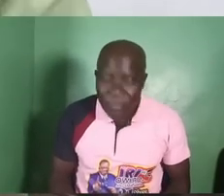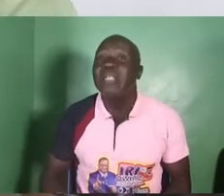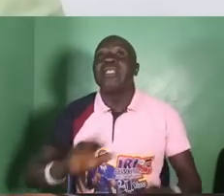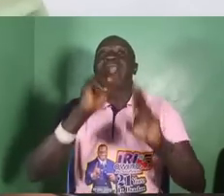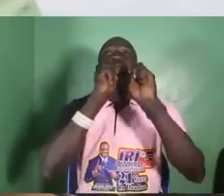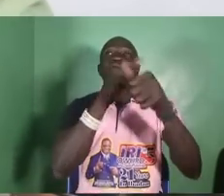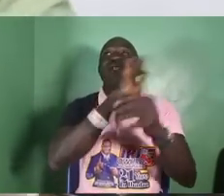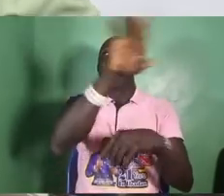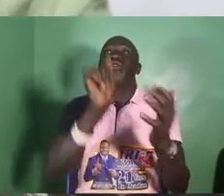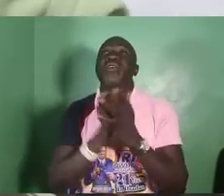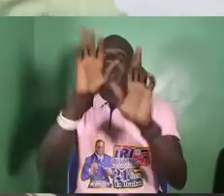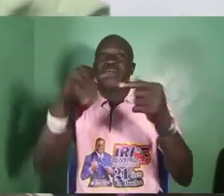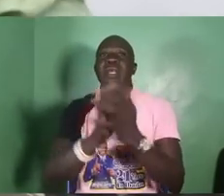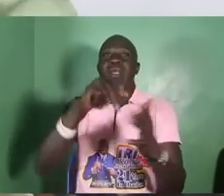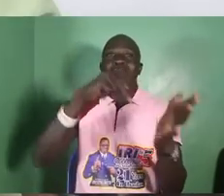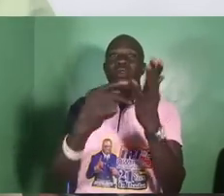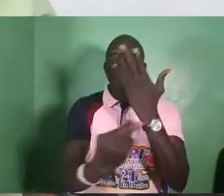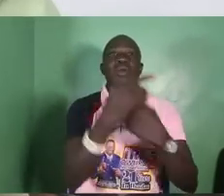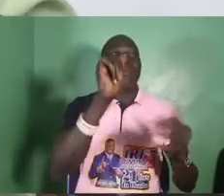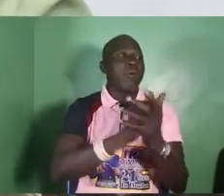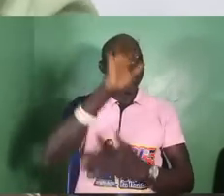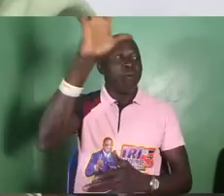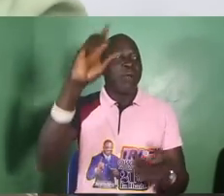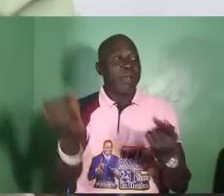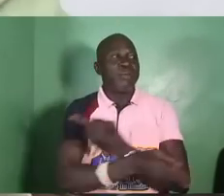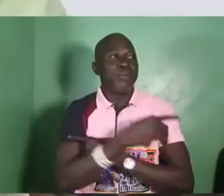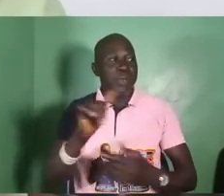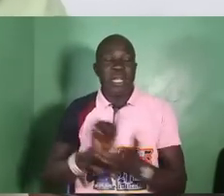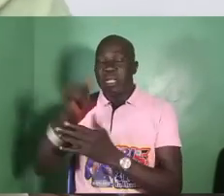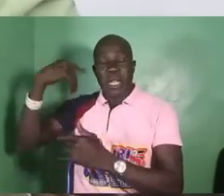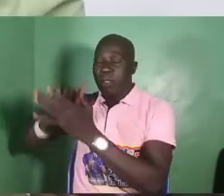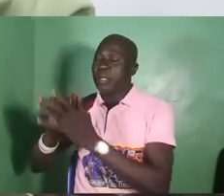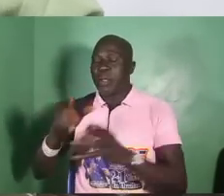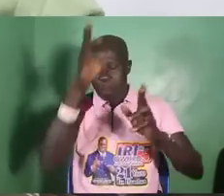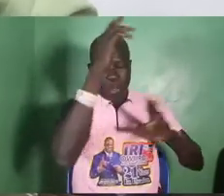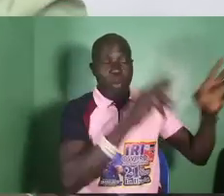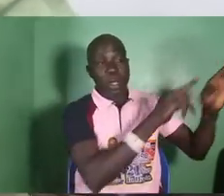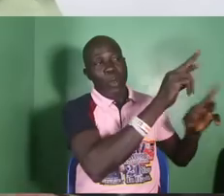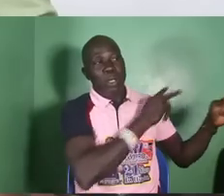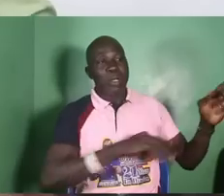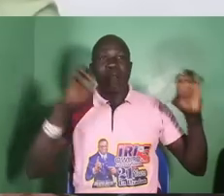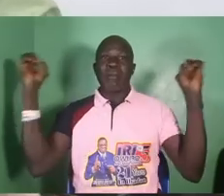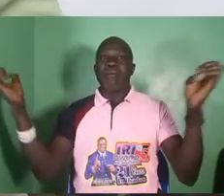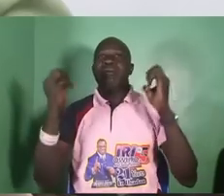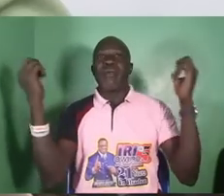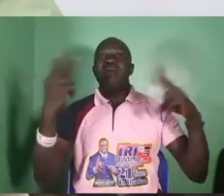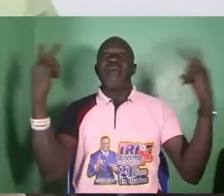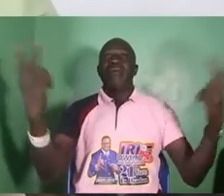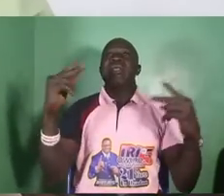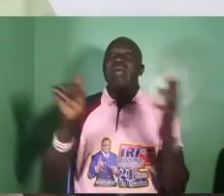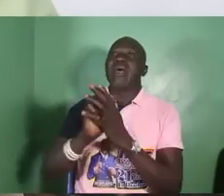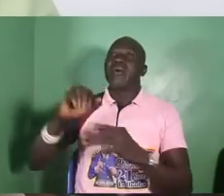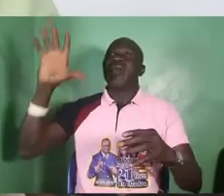The gift that I'm about to give you. Then the program on your marriage. In this Friday's program. Save your first kid. Save your first kid. We are going to